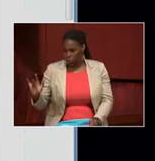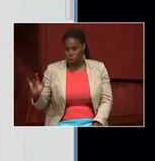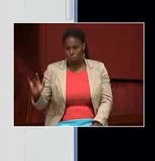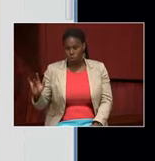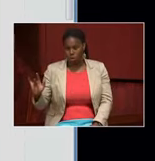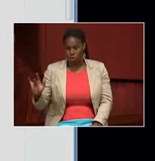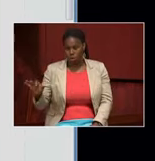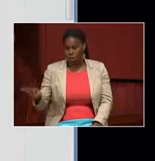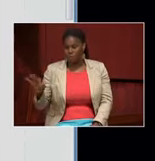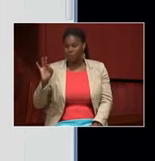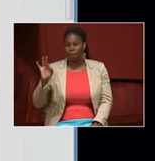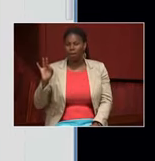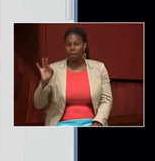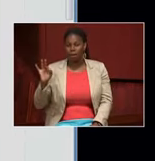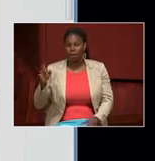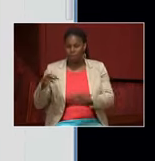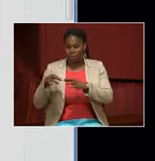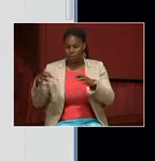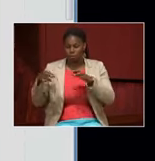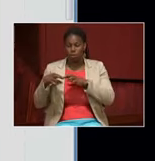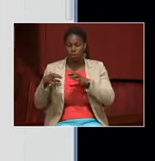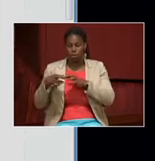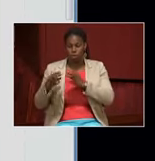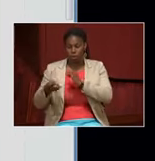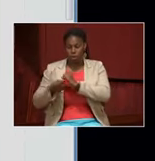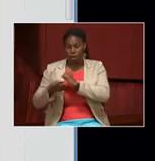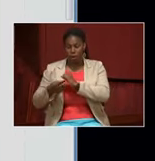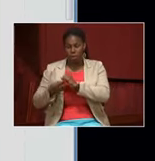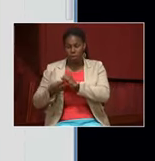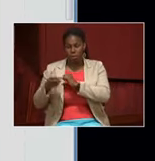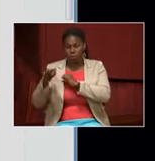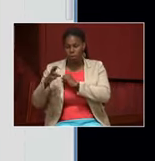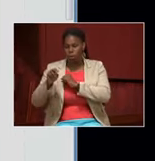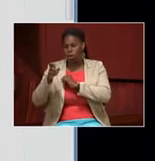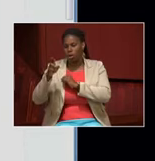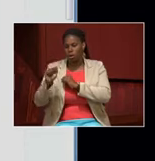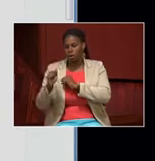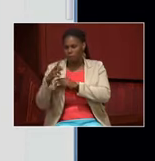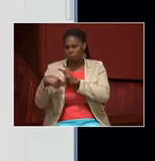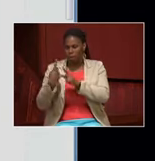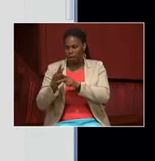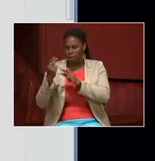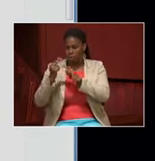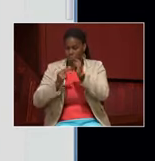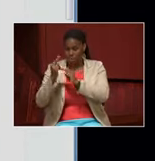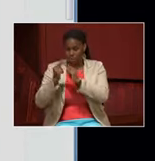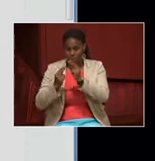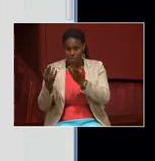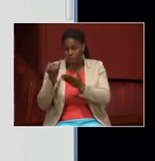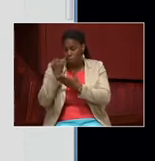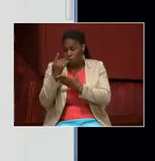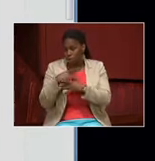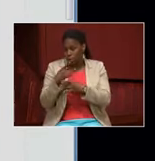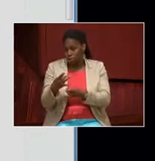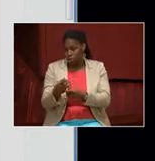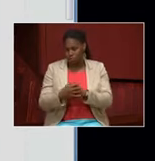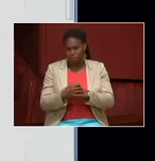locations to find the regional archives or NARA-type facility that you're interested in